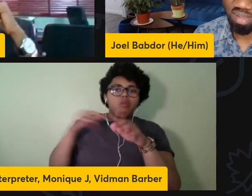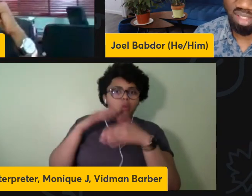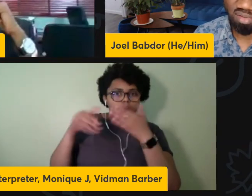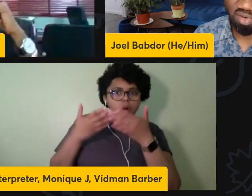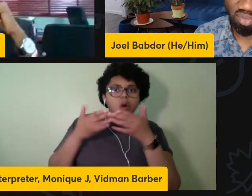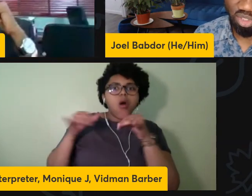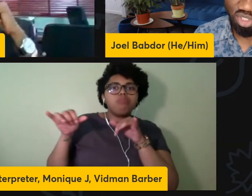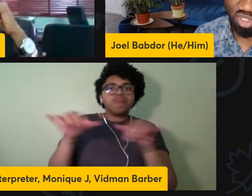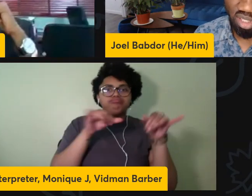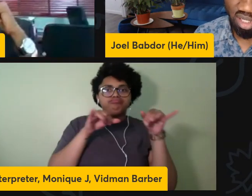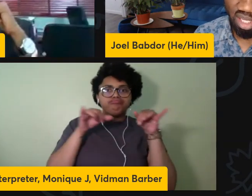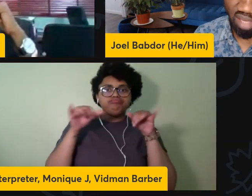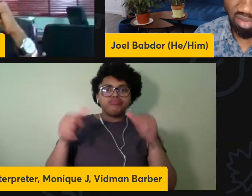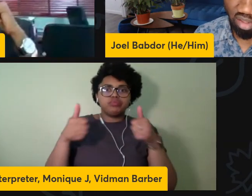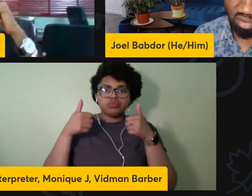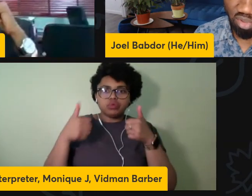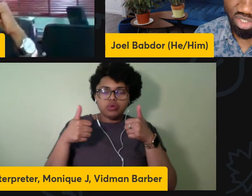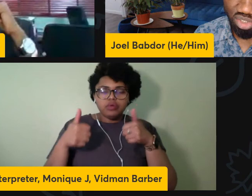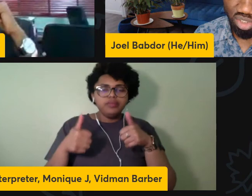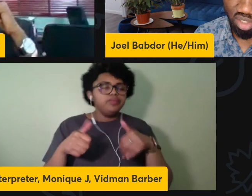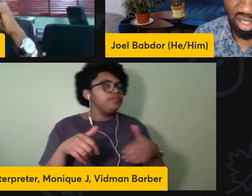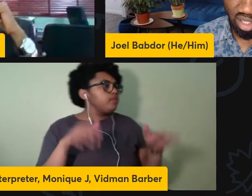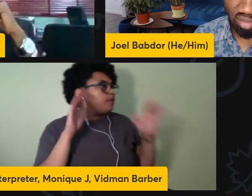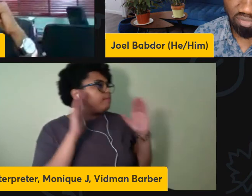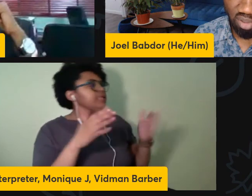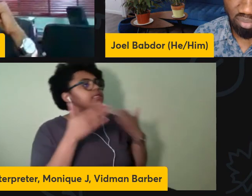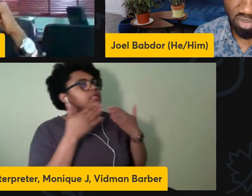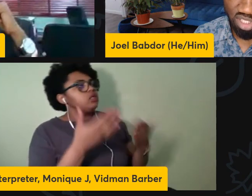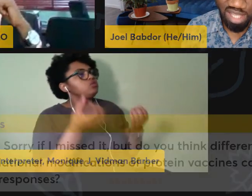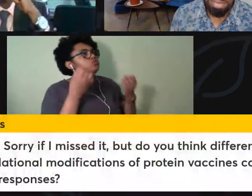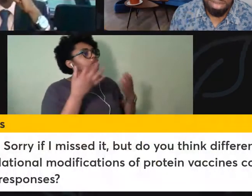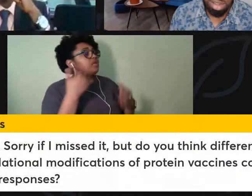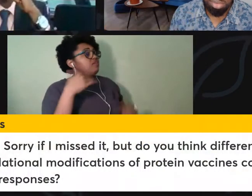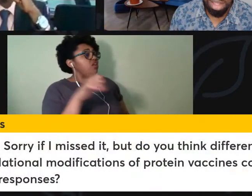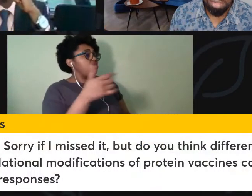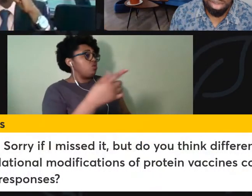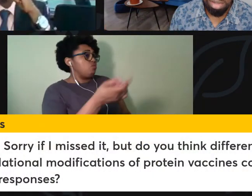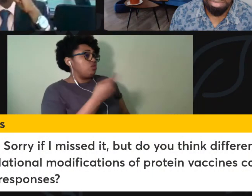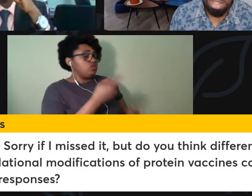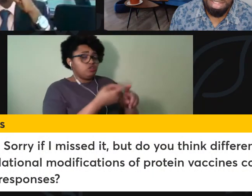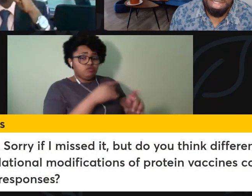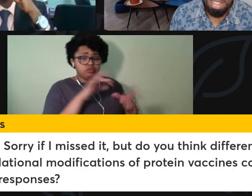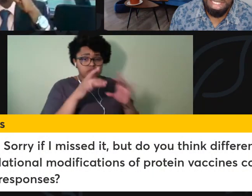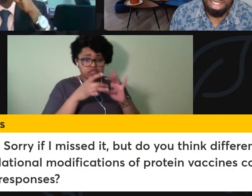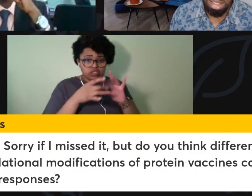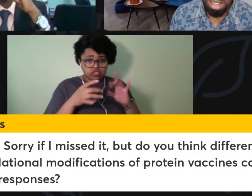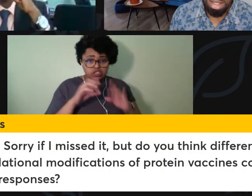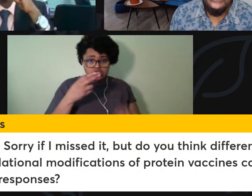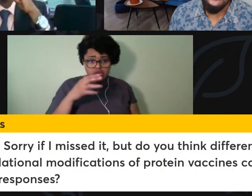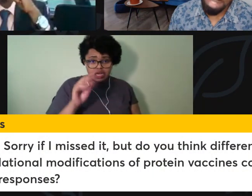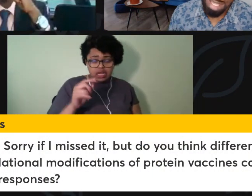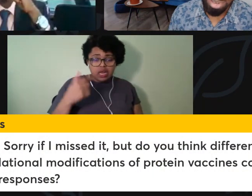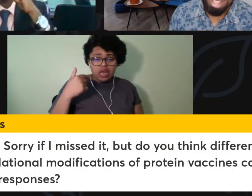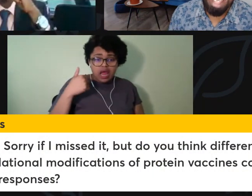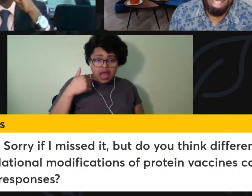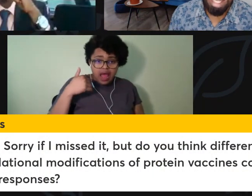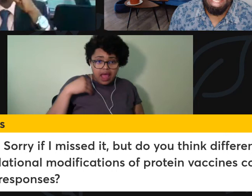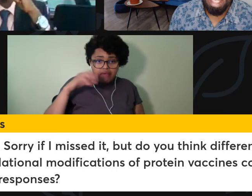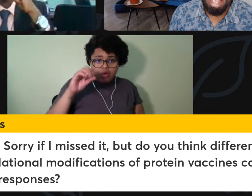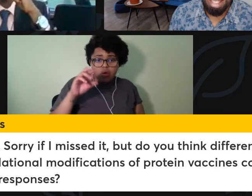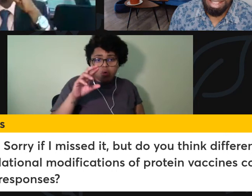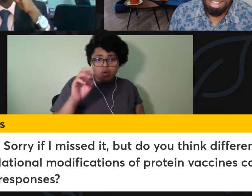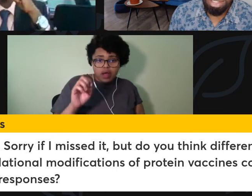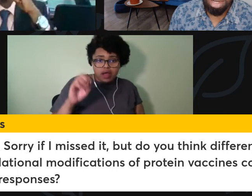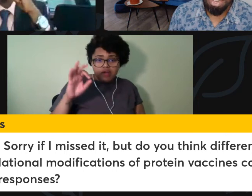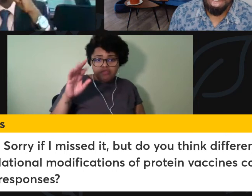Amazing. Thank you very much. I have another question from the chat. We have Ore Francis asking, saying great talk,